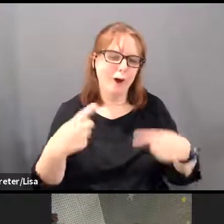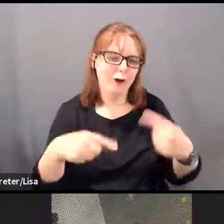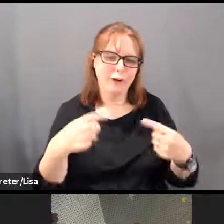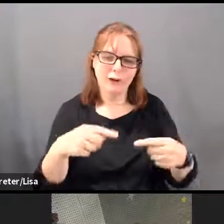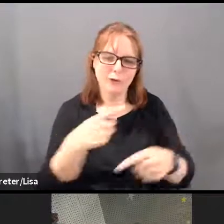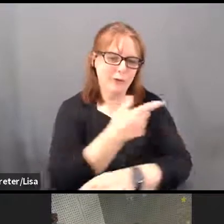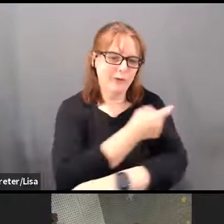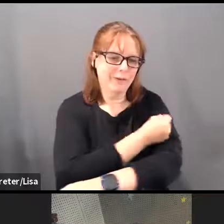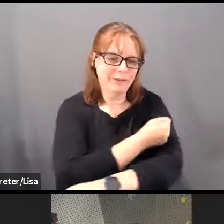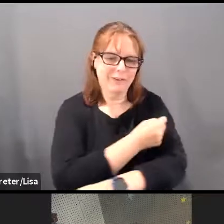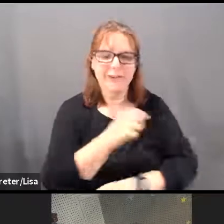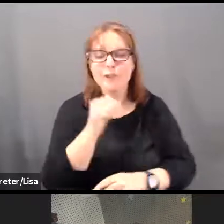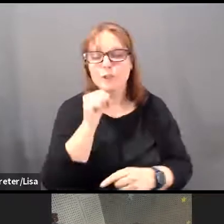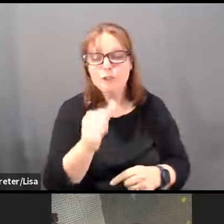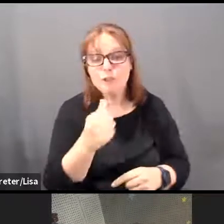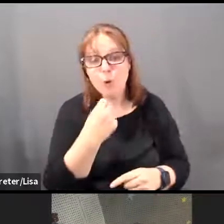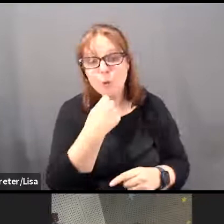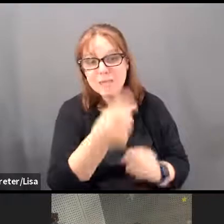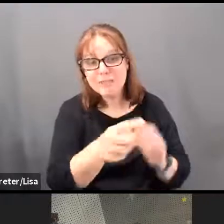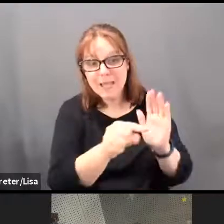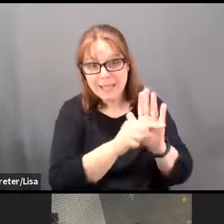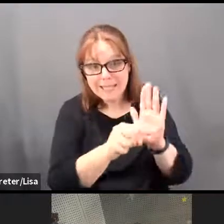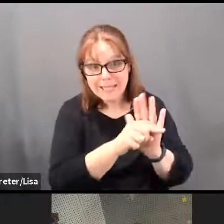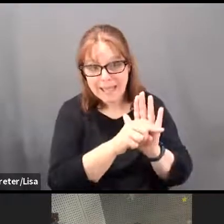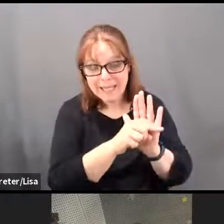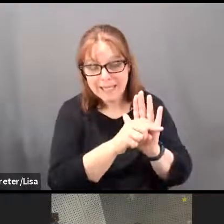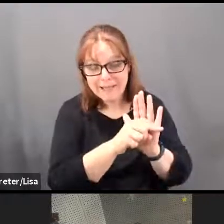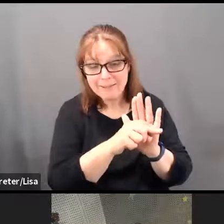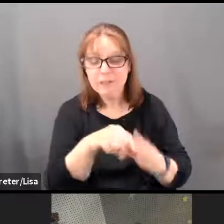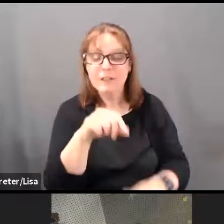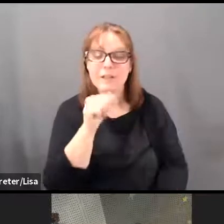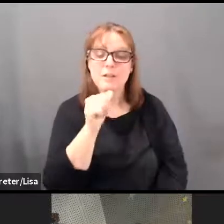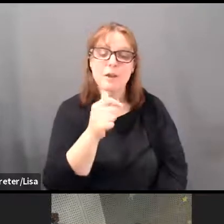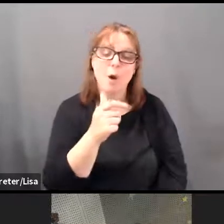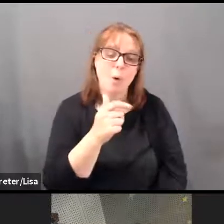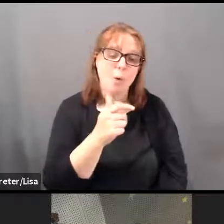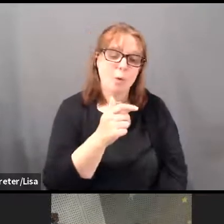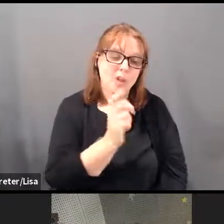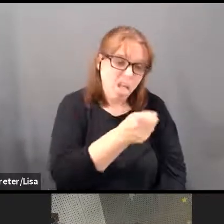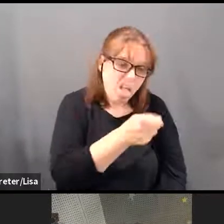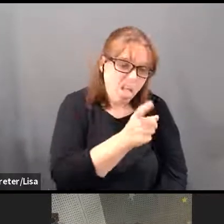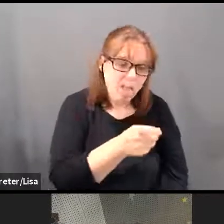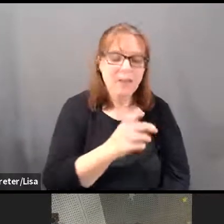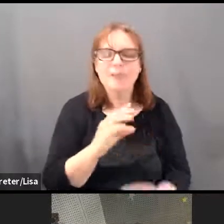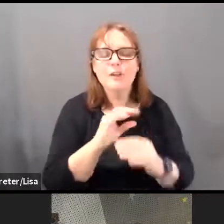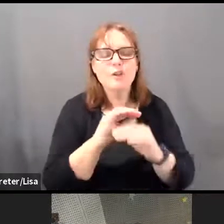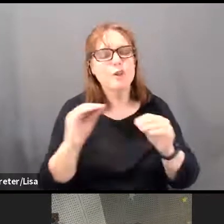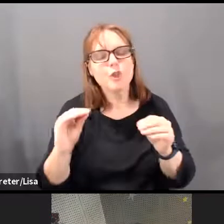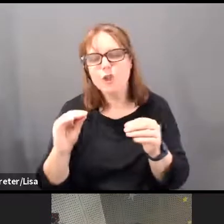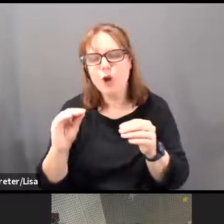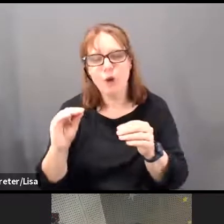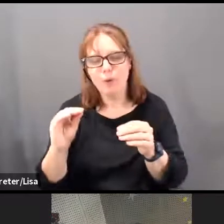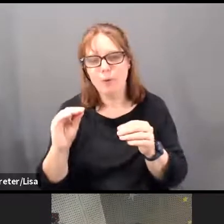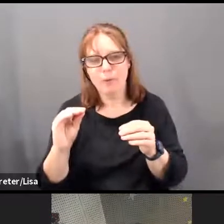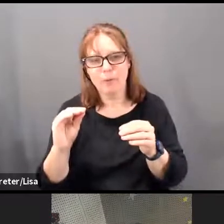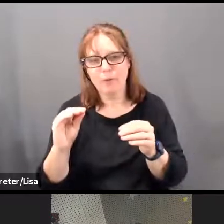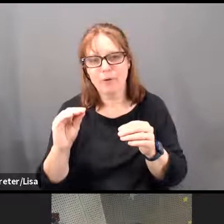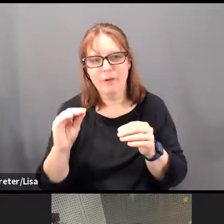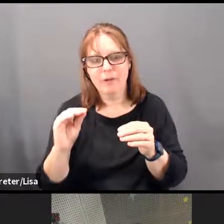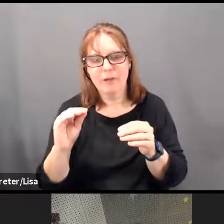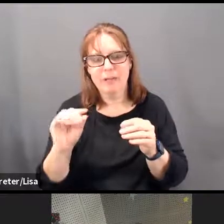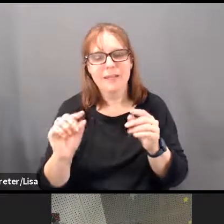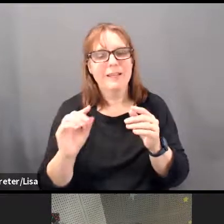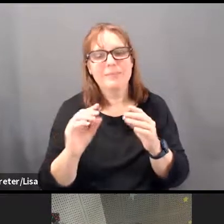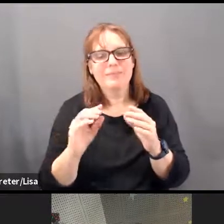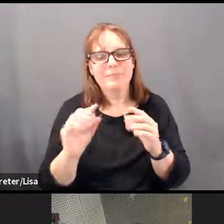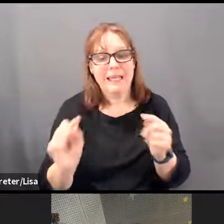bad things, and don't yell at people. That never helps anybody. Like, there's no public health intervention known to mankind where insulting